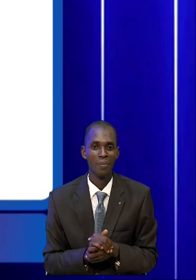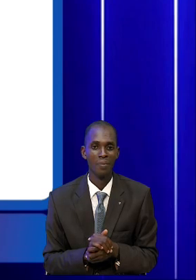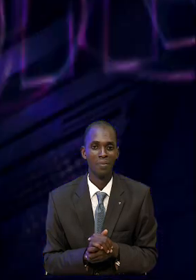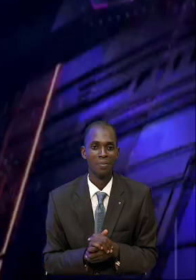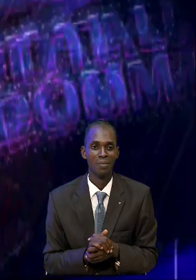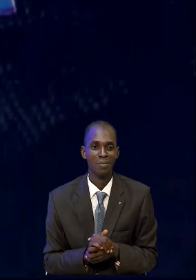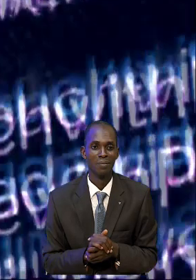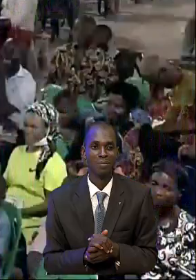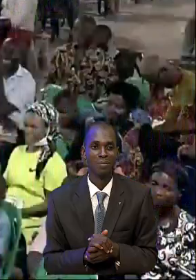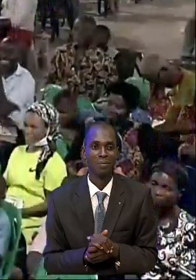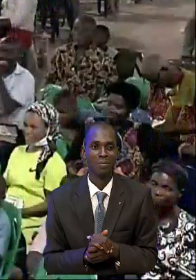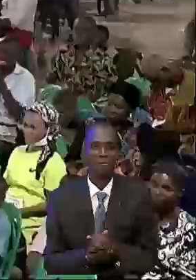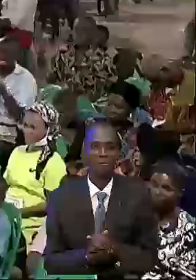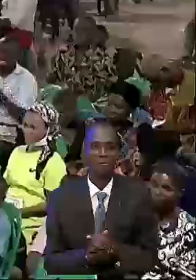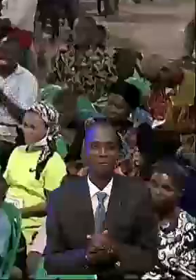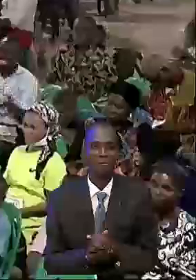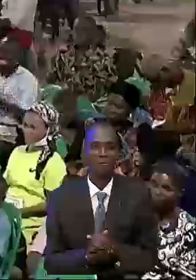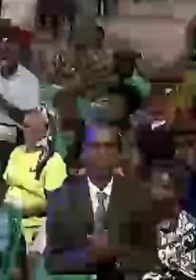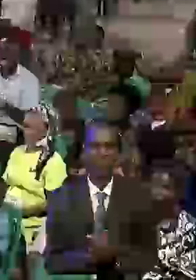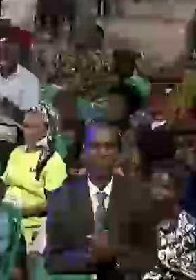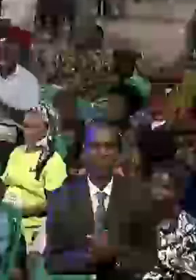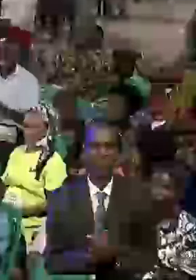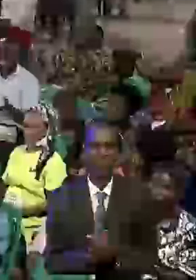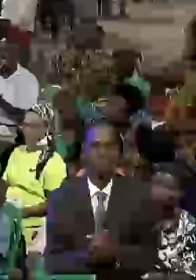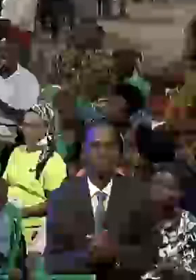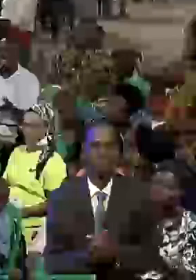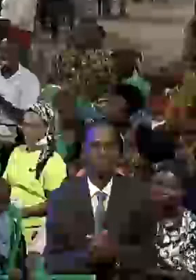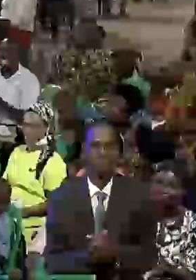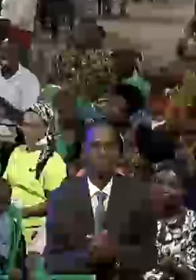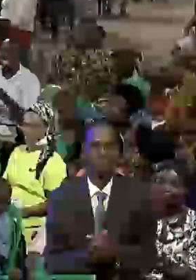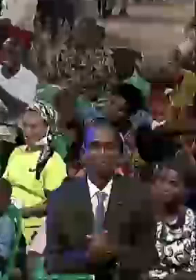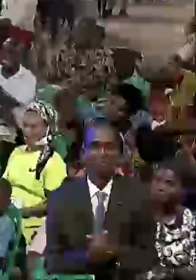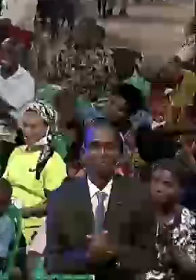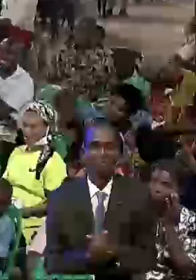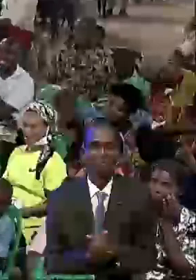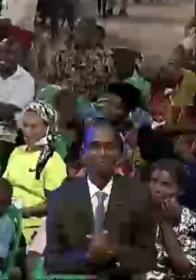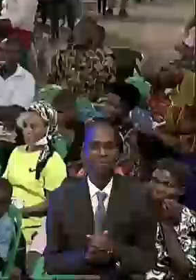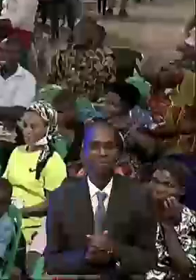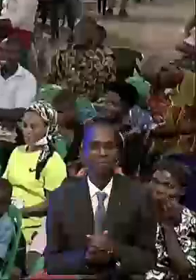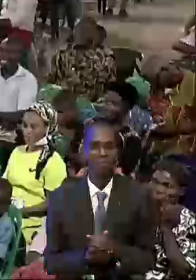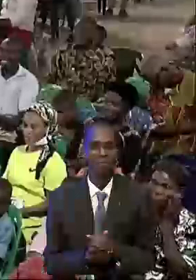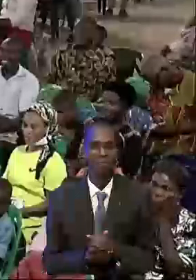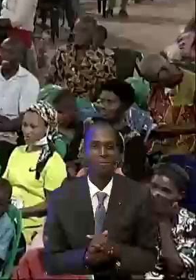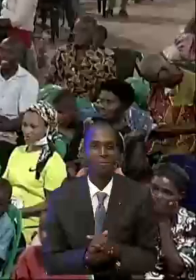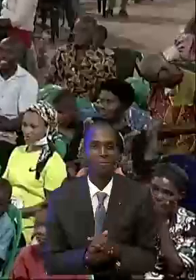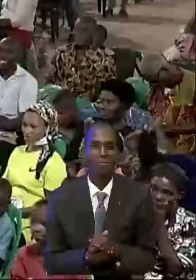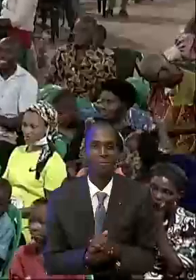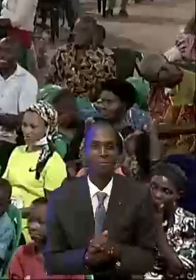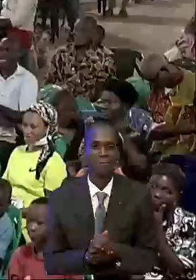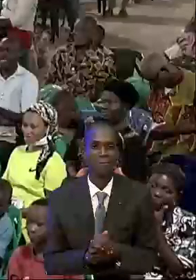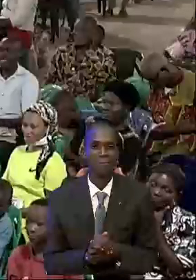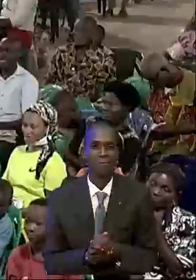don't show. Divine touch has delivered. Praise the Lord. And mind you, COVID-19 is